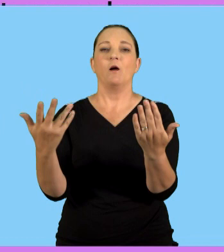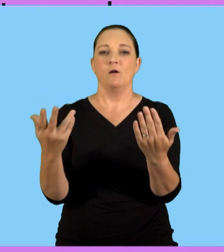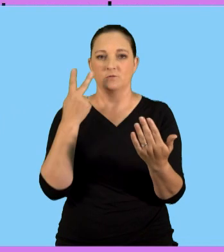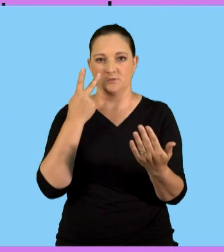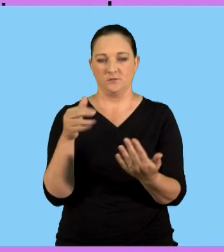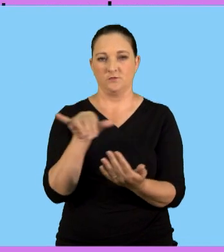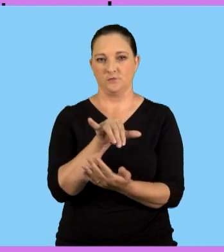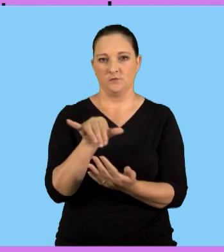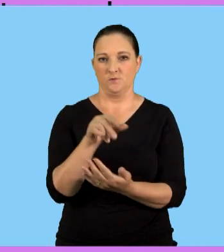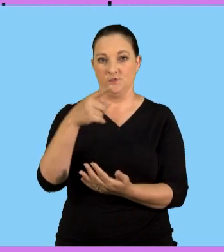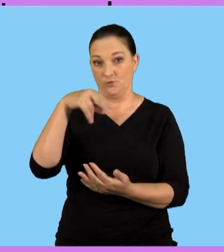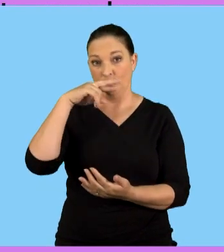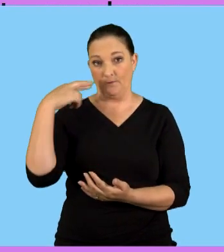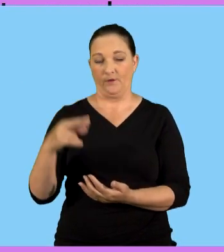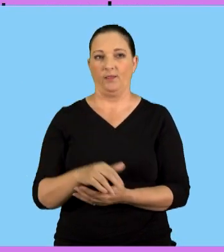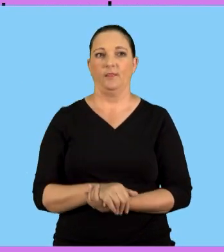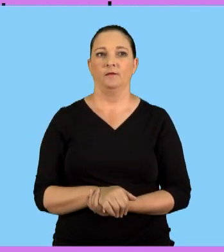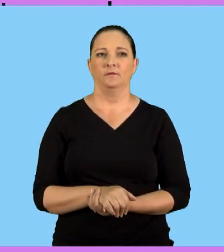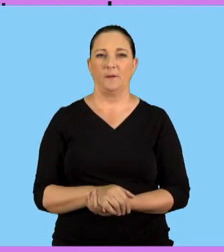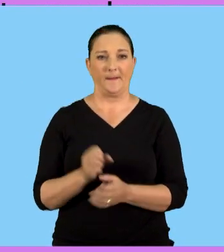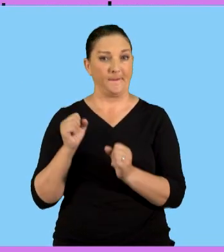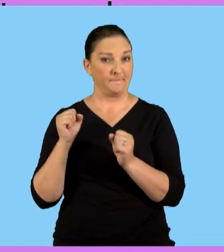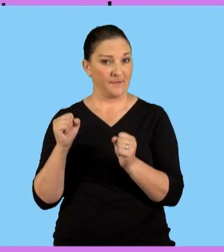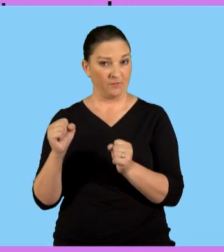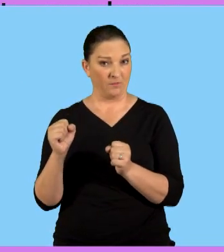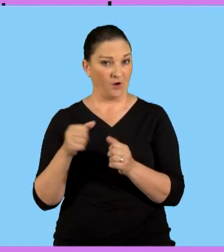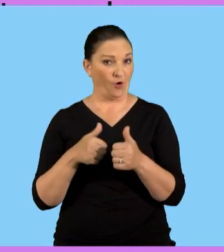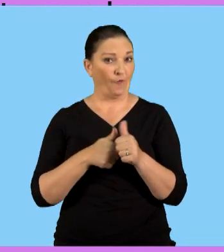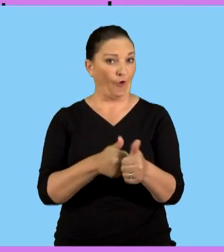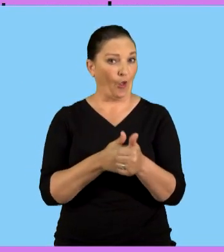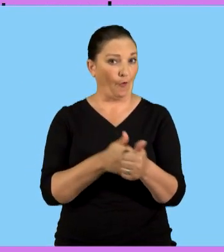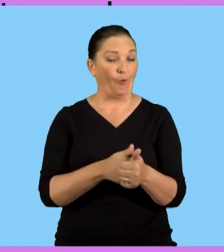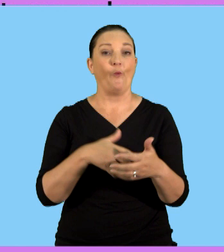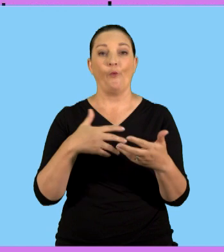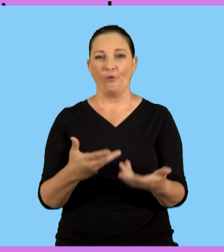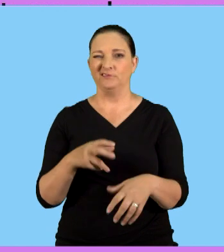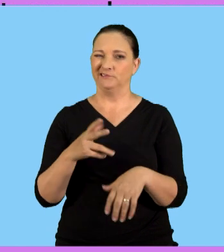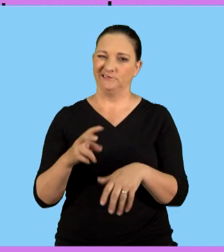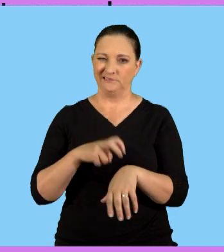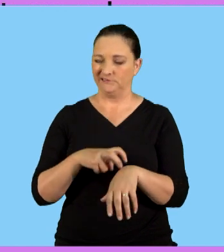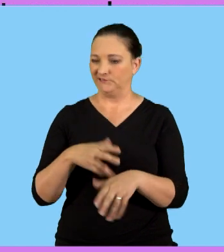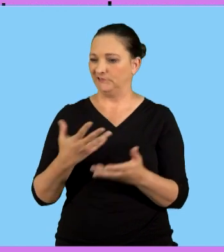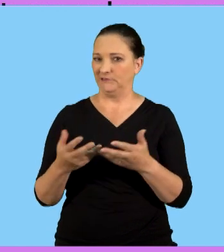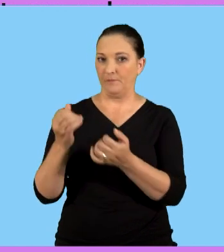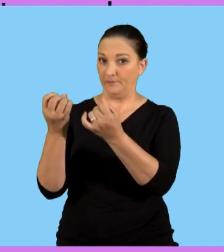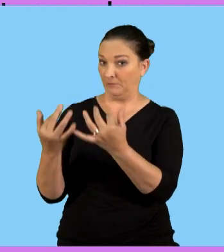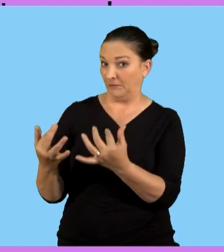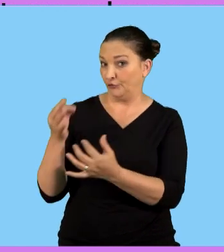This allows us to see if we stuck to our budget, there we go, or where we need to make changes to it in the